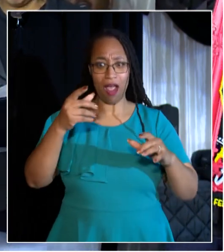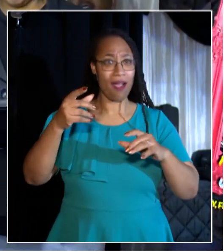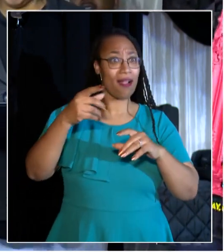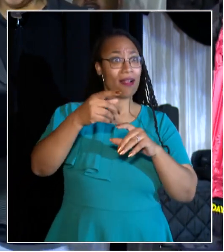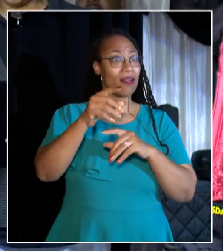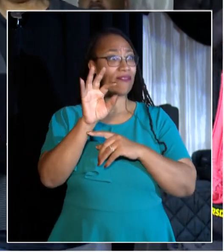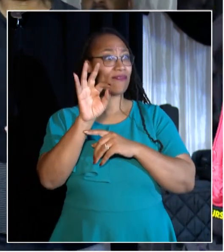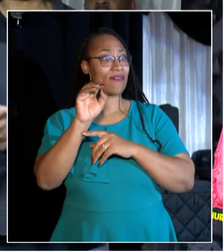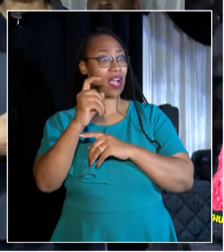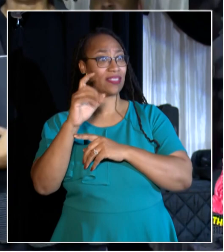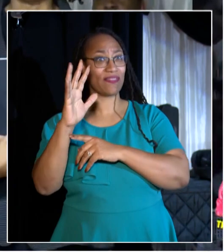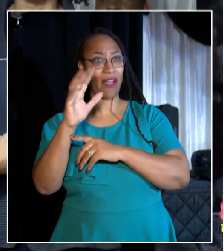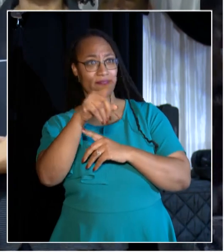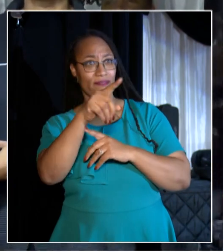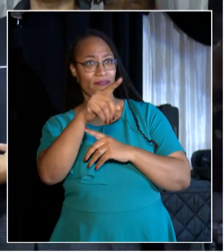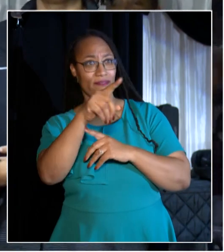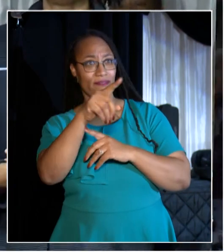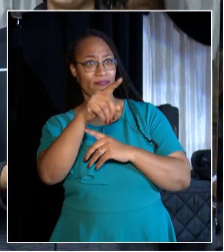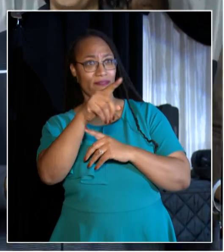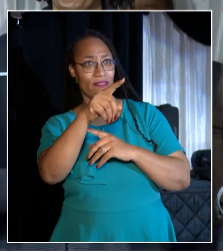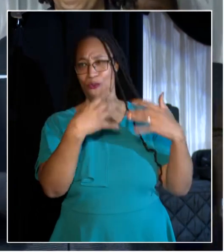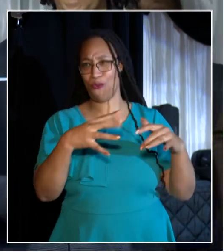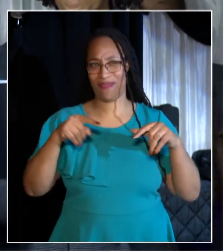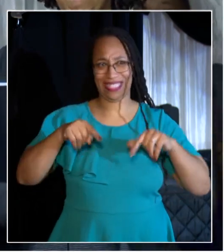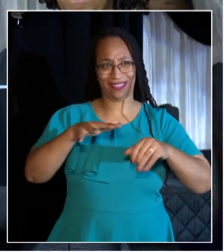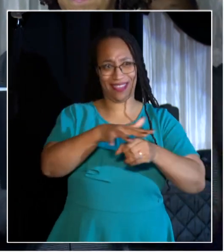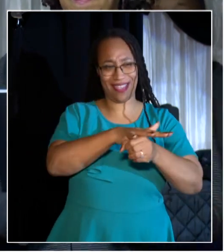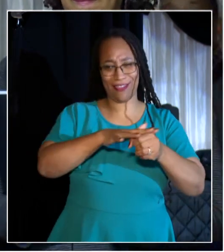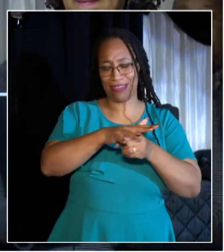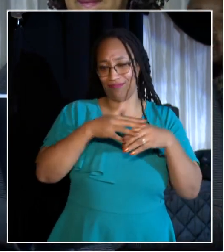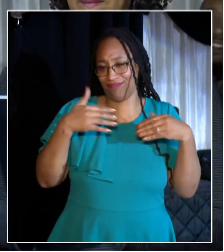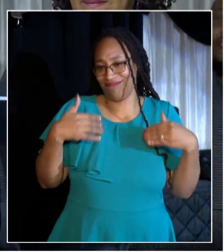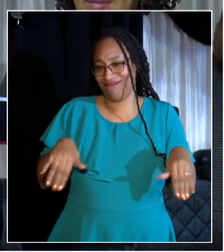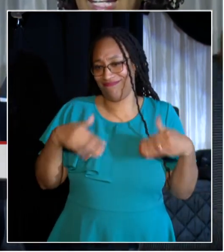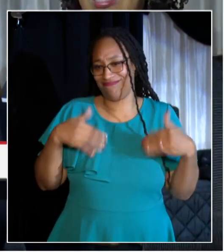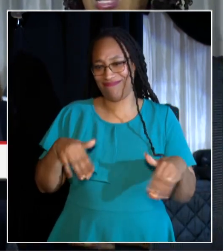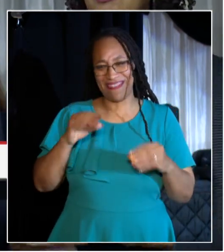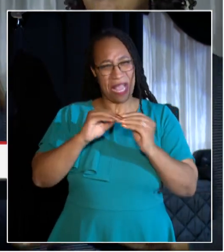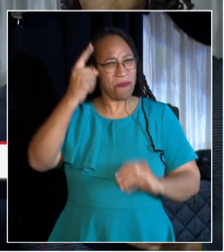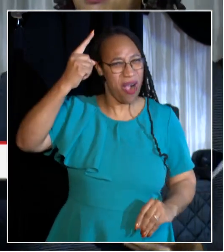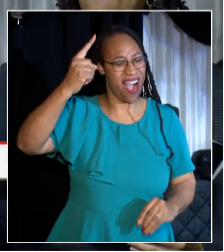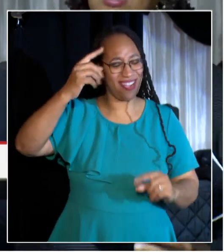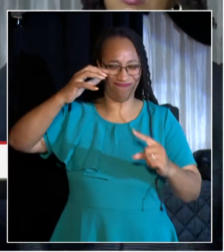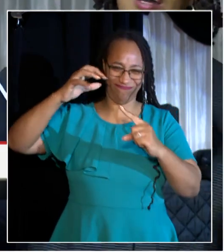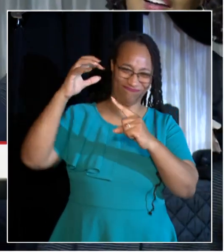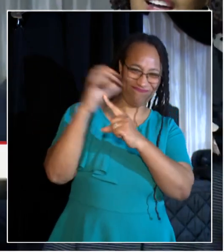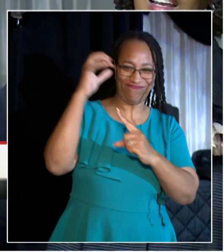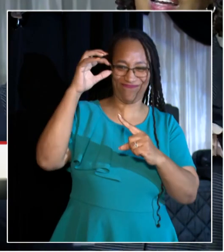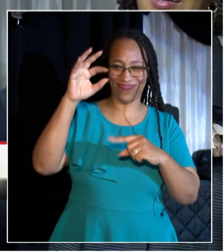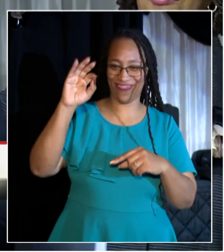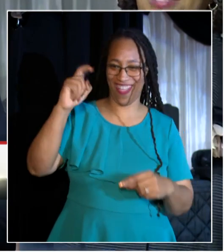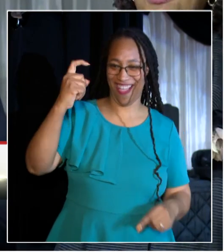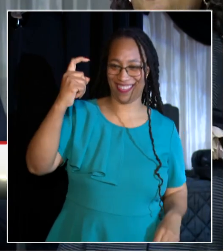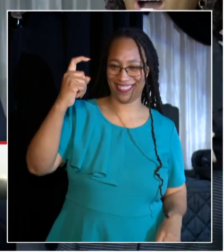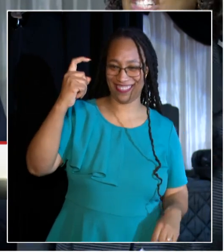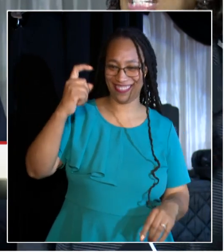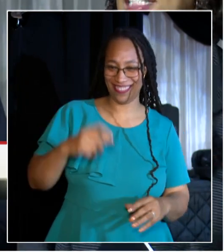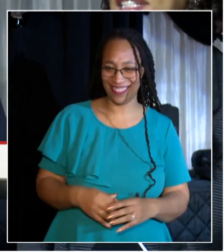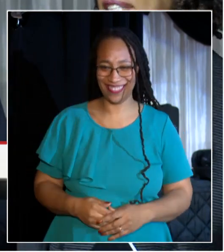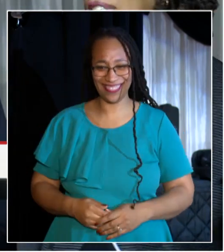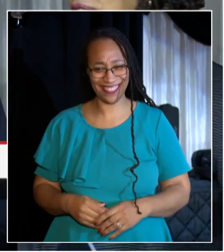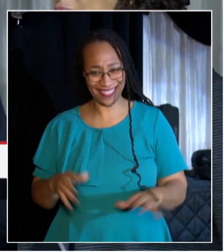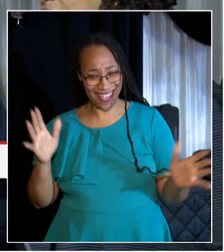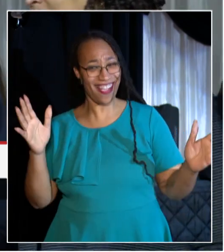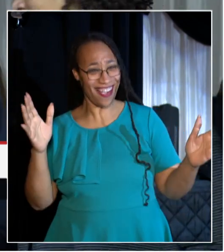one. Hold on, I'm sorry. I'm the only person from the DMV on the TV. Y'all better get to clapping.